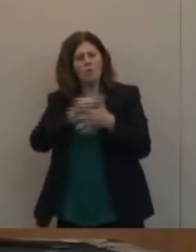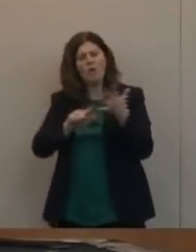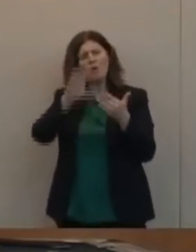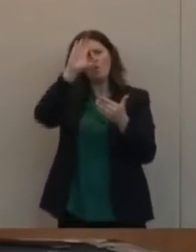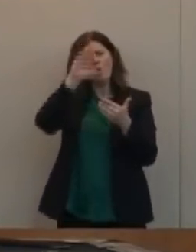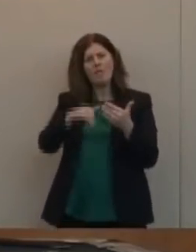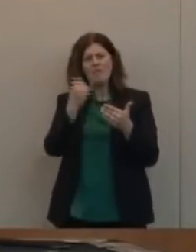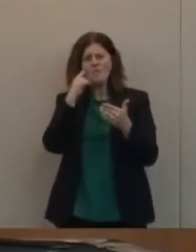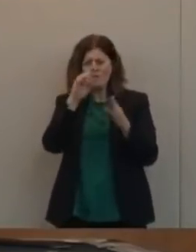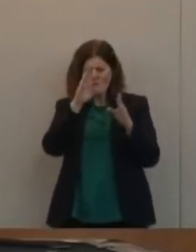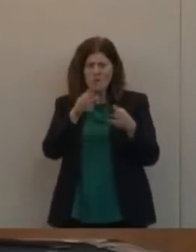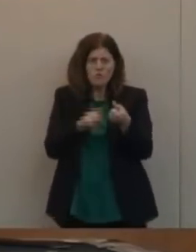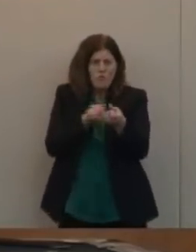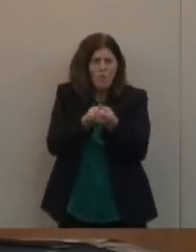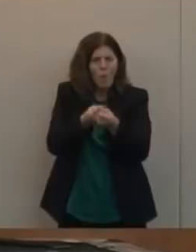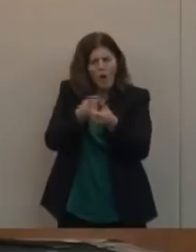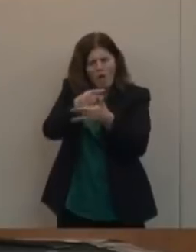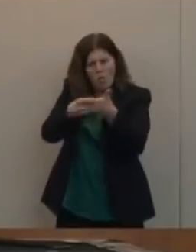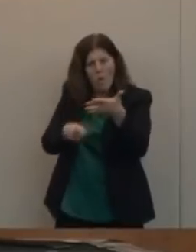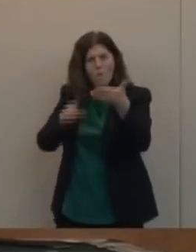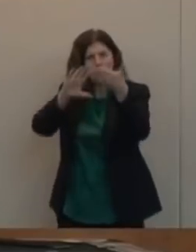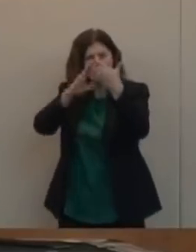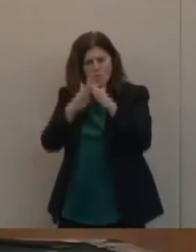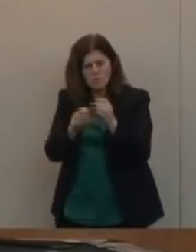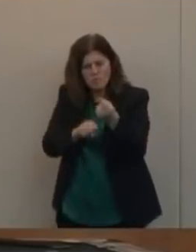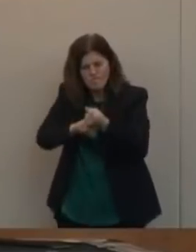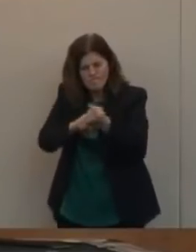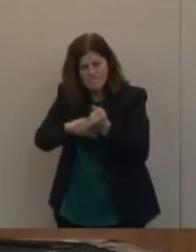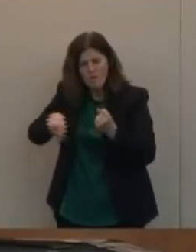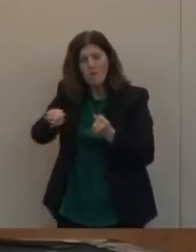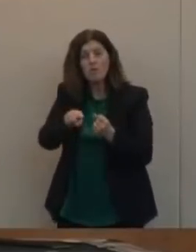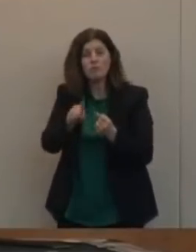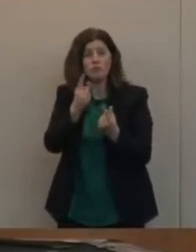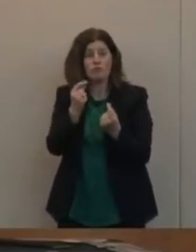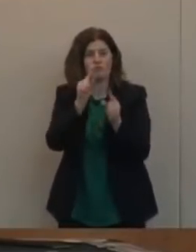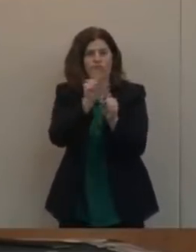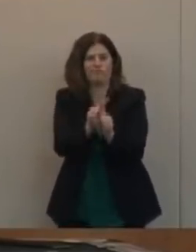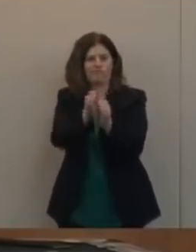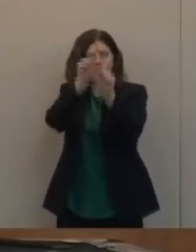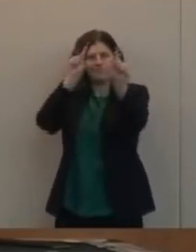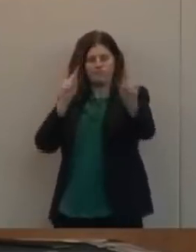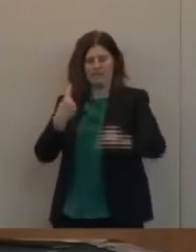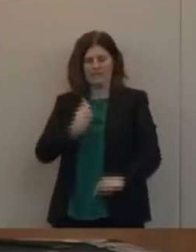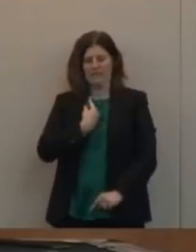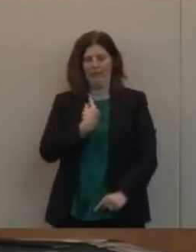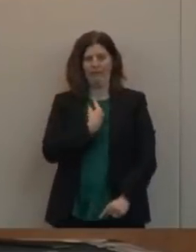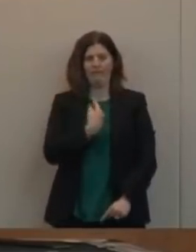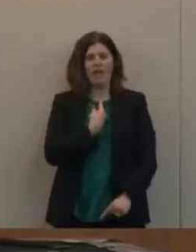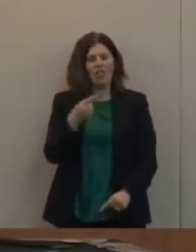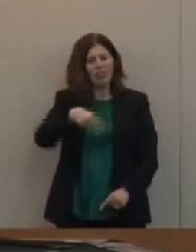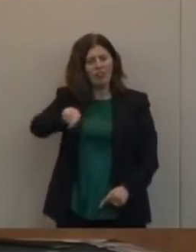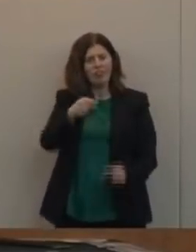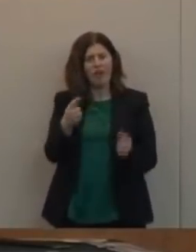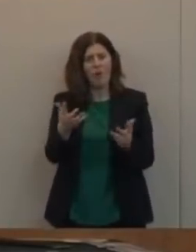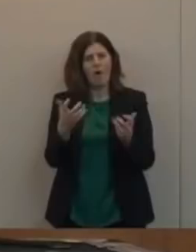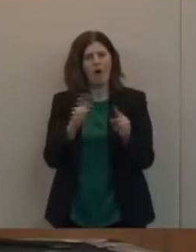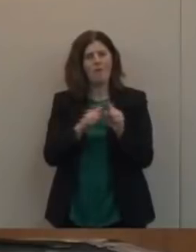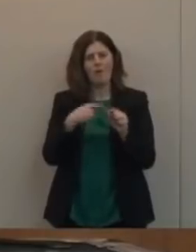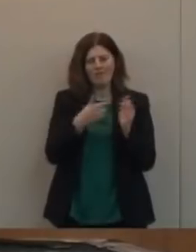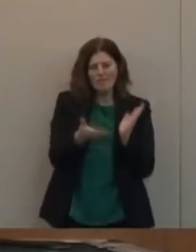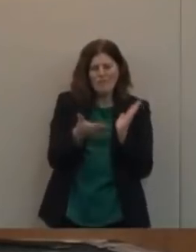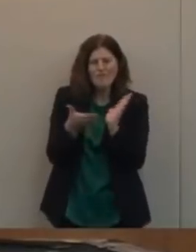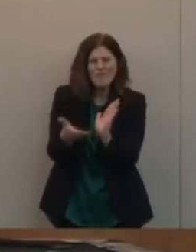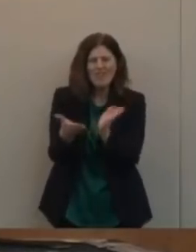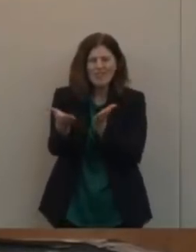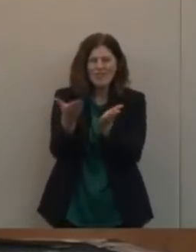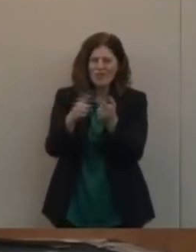we really want to support these communities to do social distancing and self-isolation, and they want that, then we have to bring